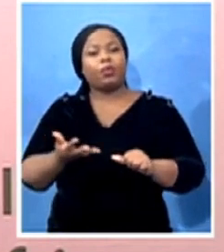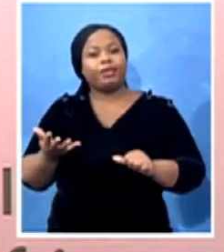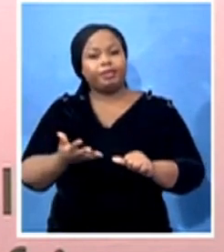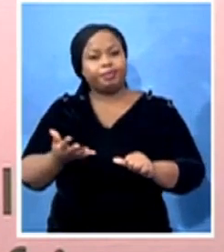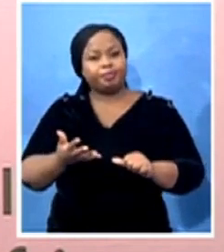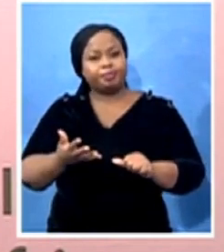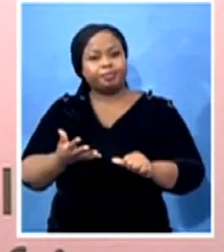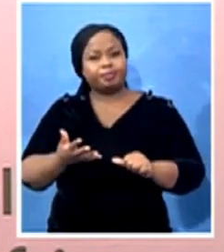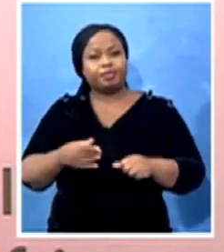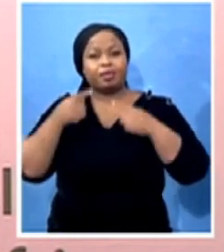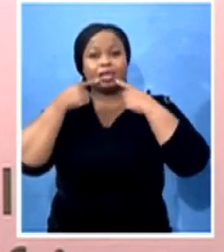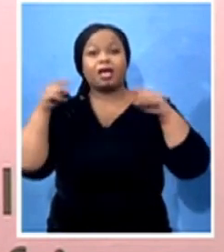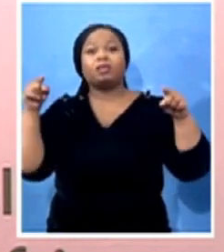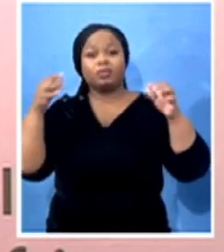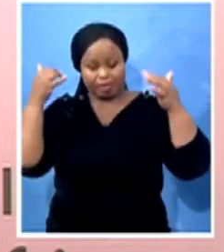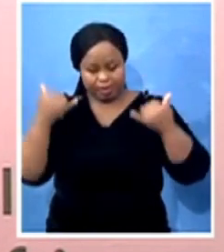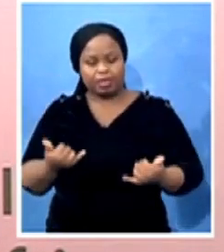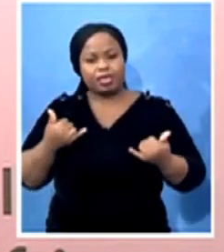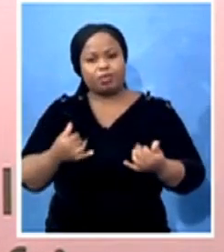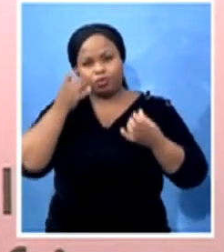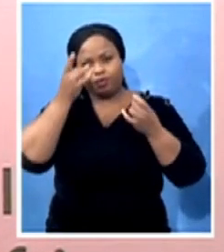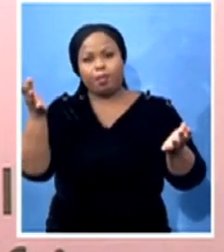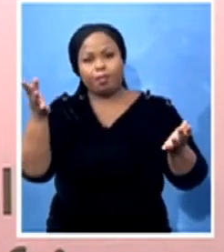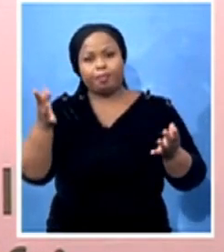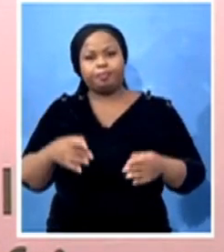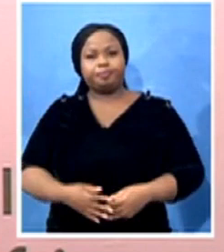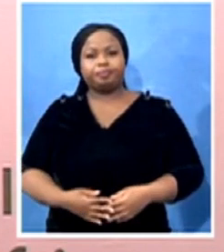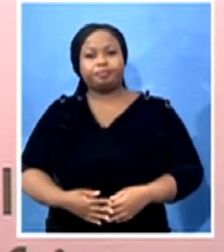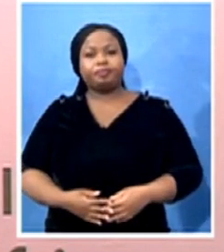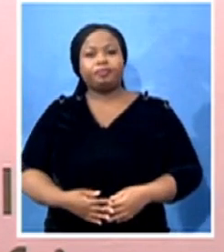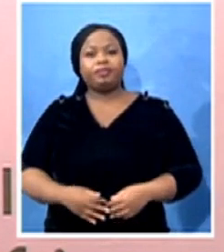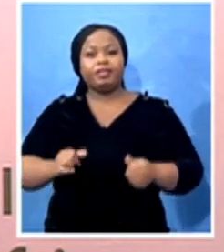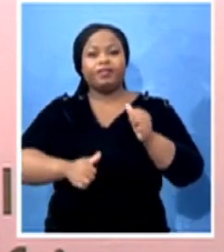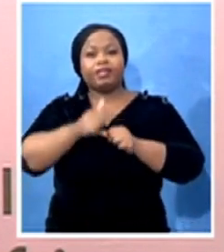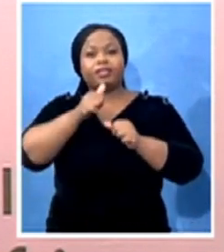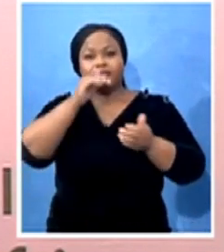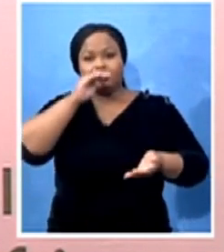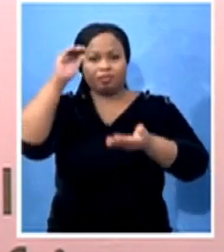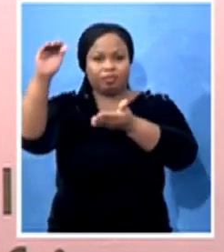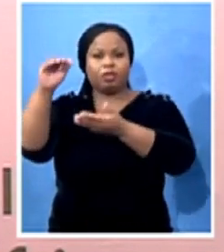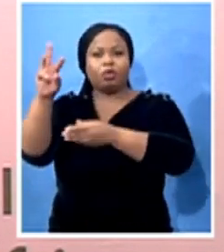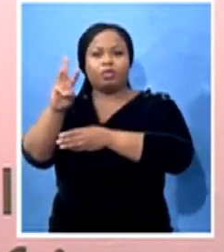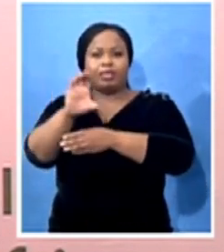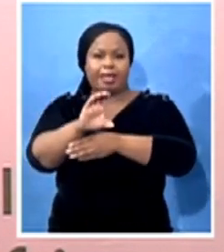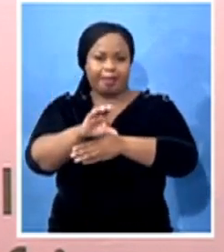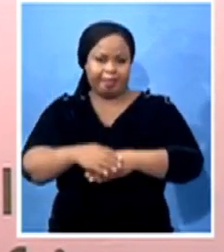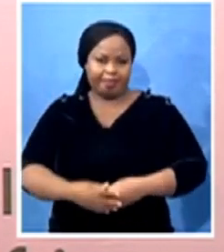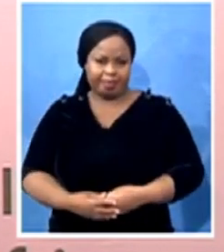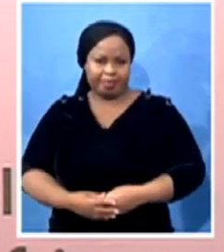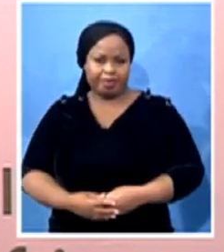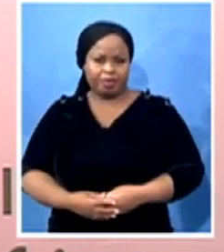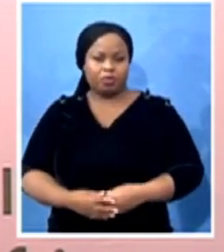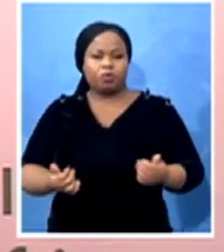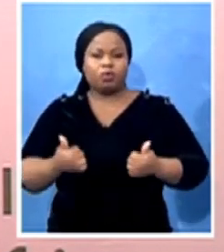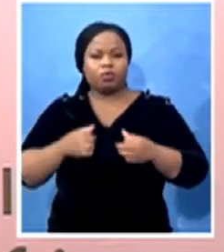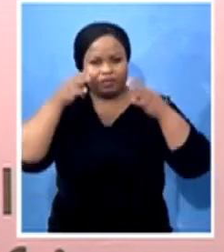declaration, and the first take will go to the Western Cape. And we have already decided to take a portion